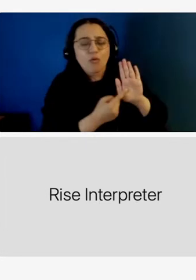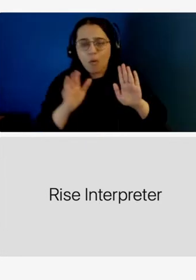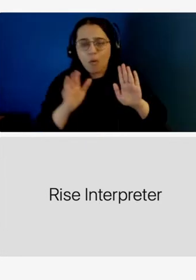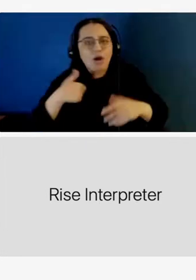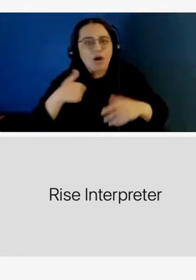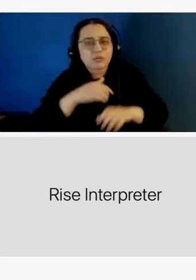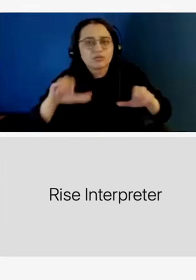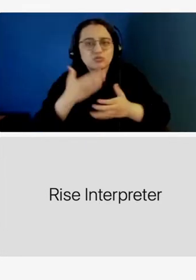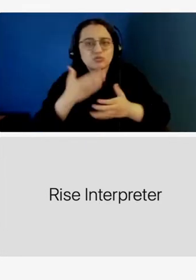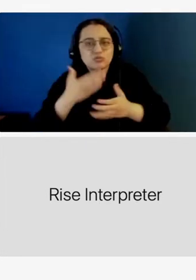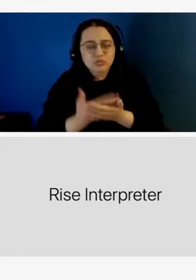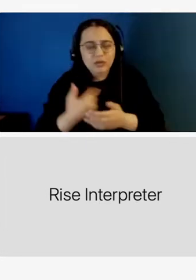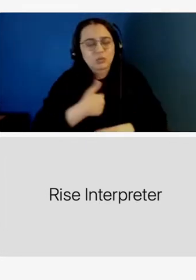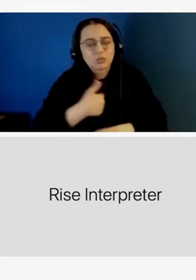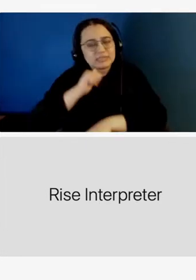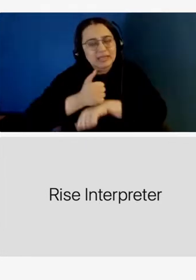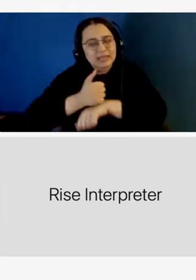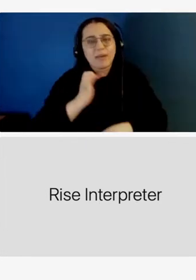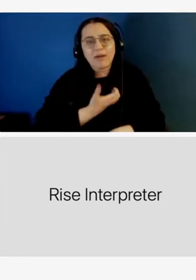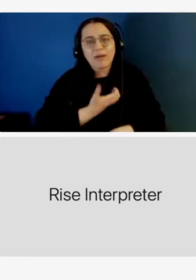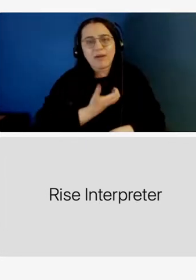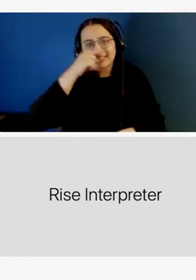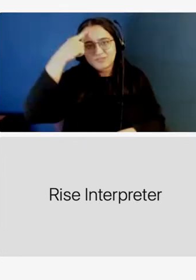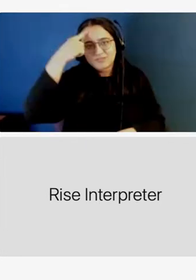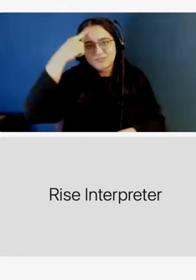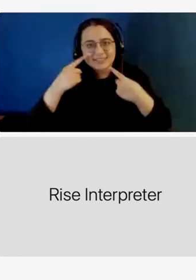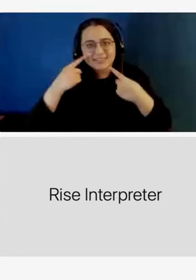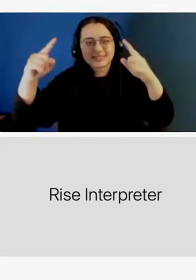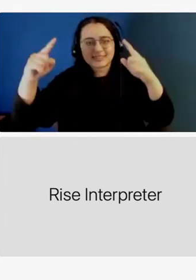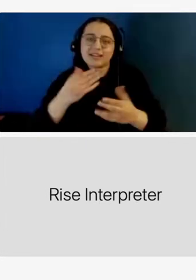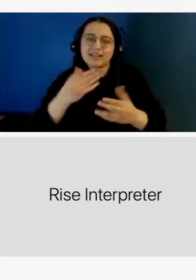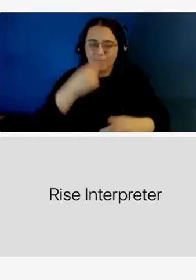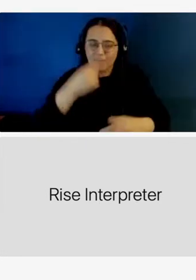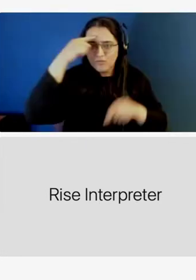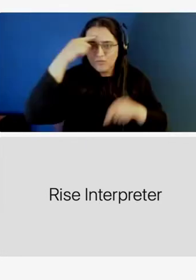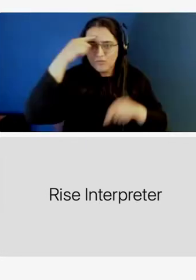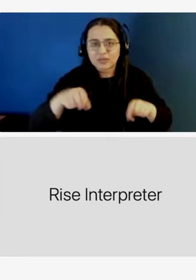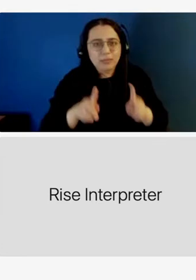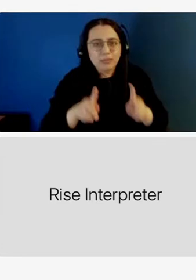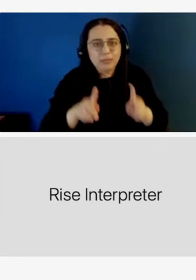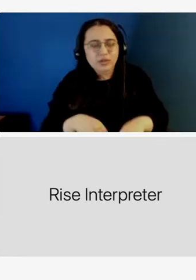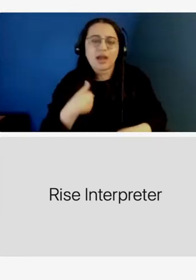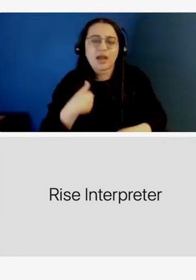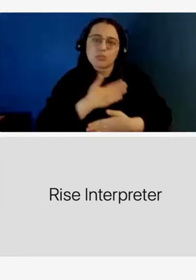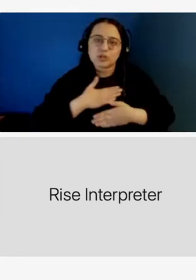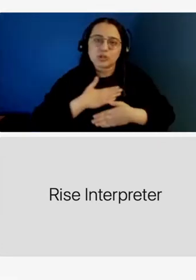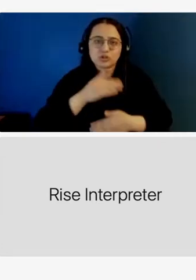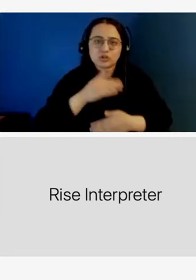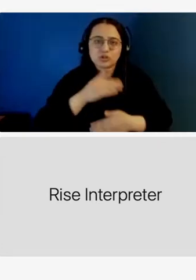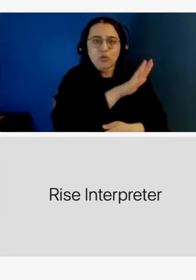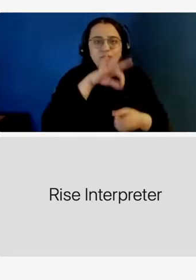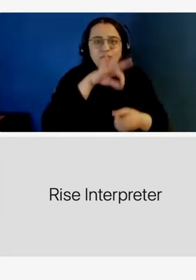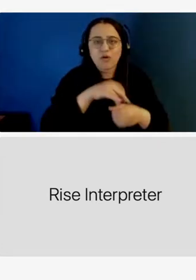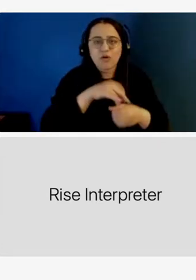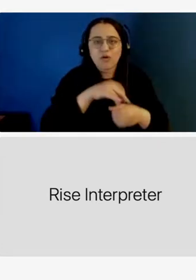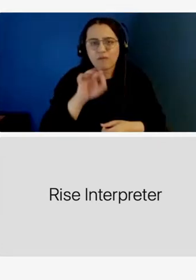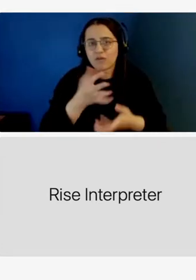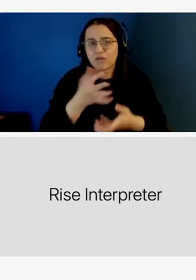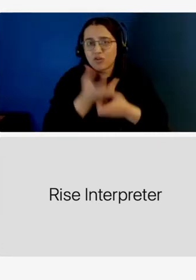you for the opportunity, and I appreciate your vote of confidence in me and the team at Lincoln. Thank